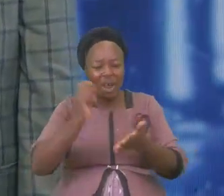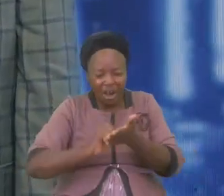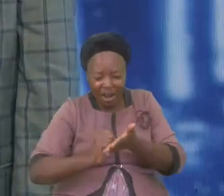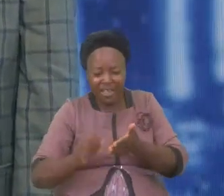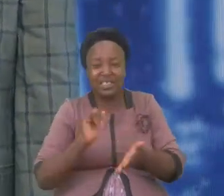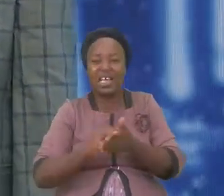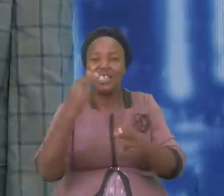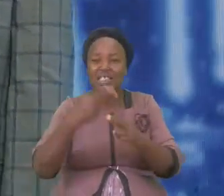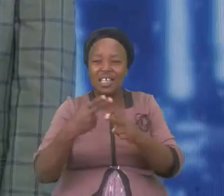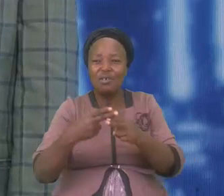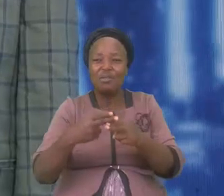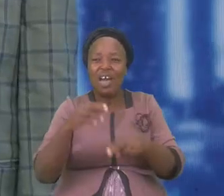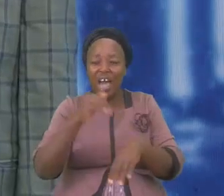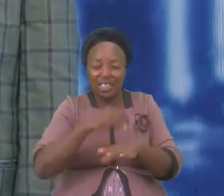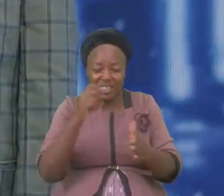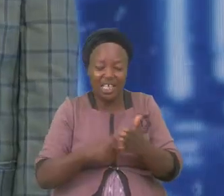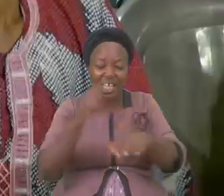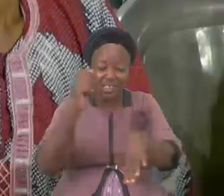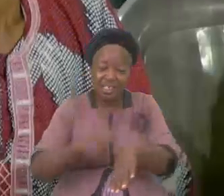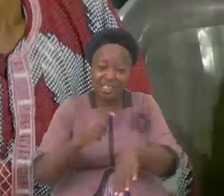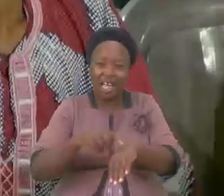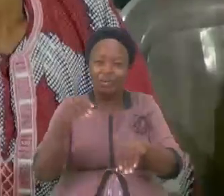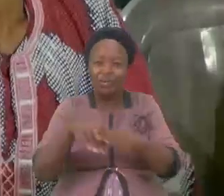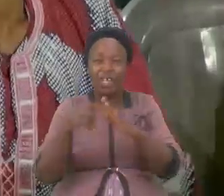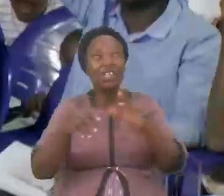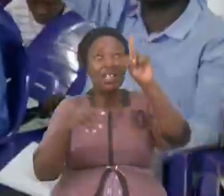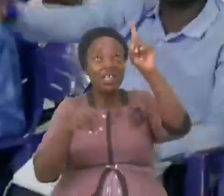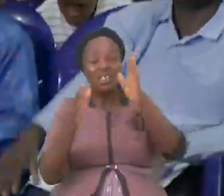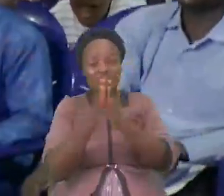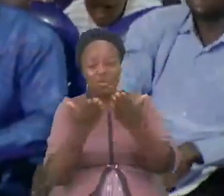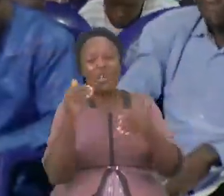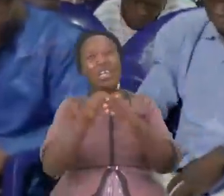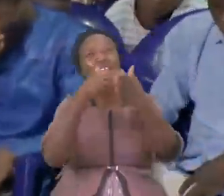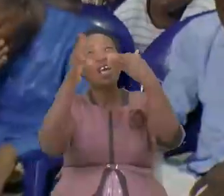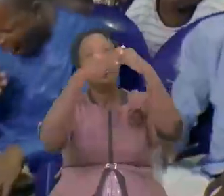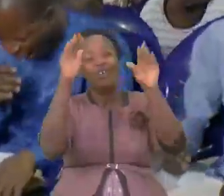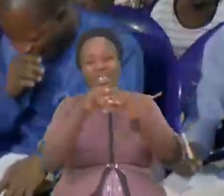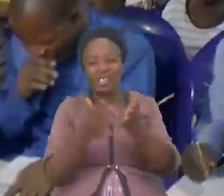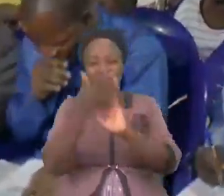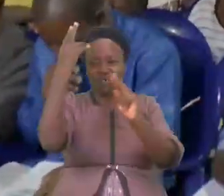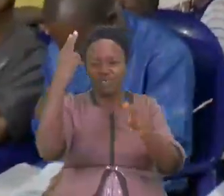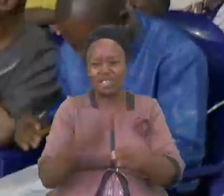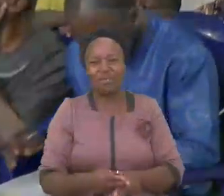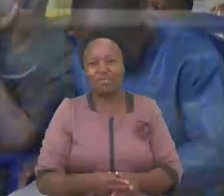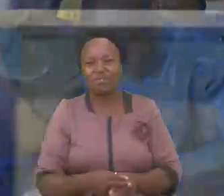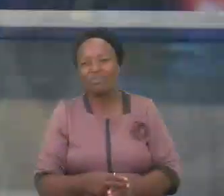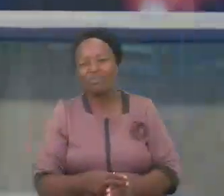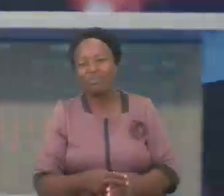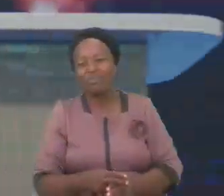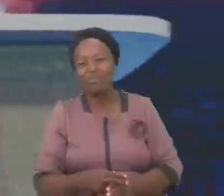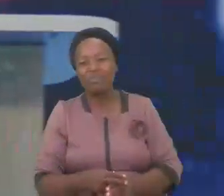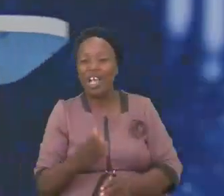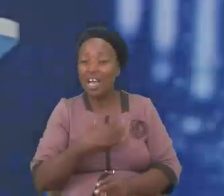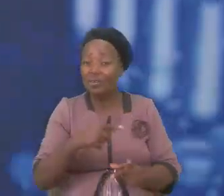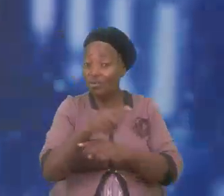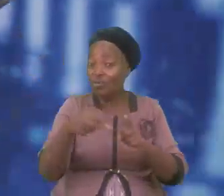book in heaven, in Jesus' name. And when your name enters the register